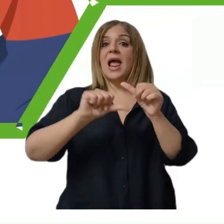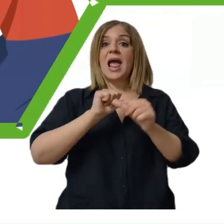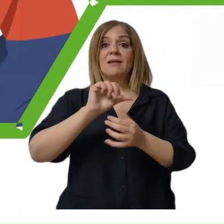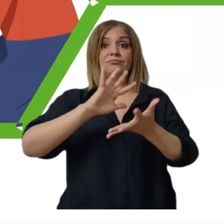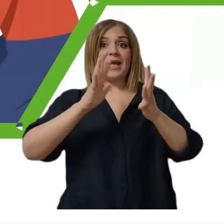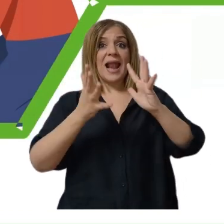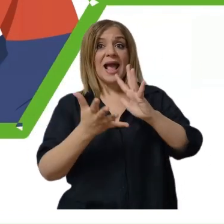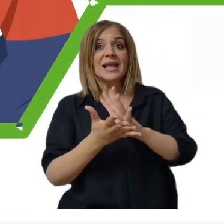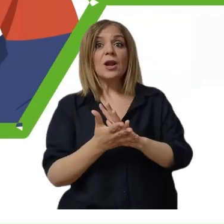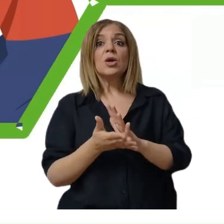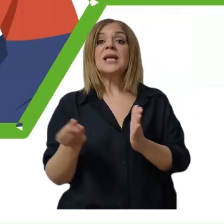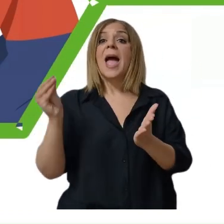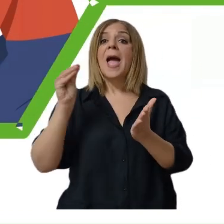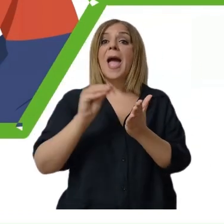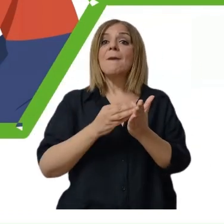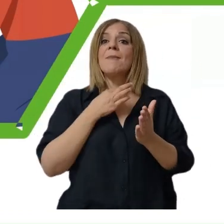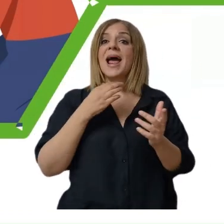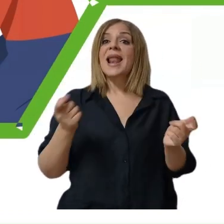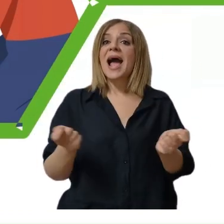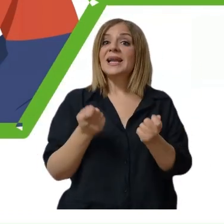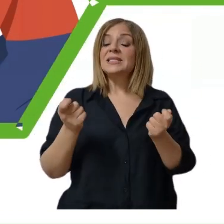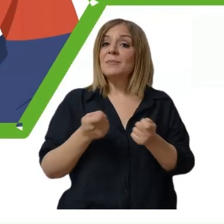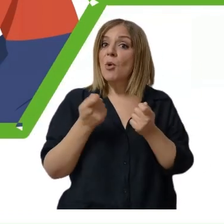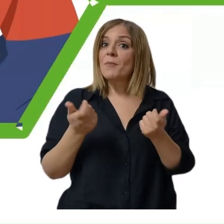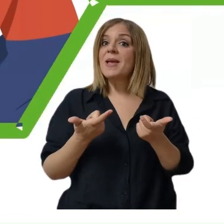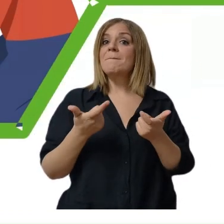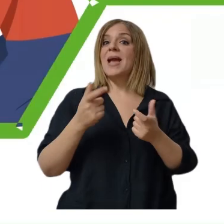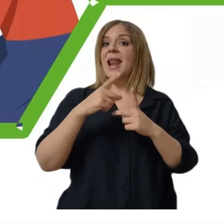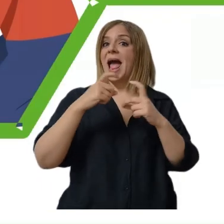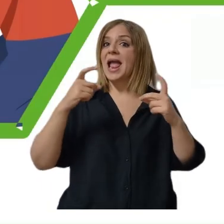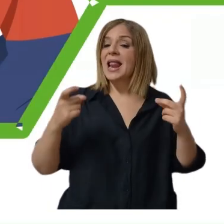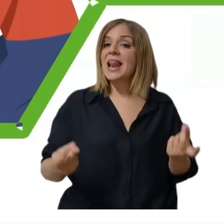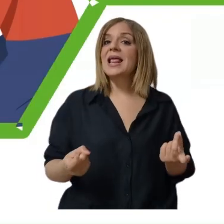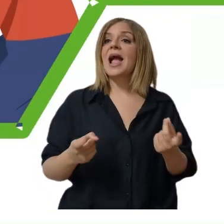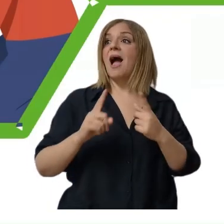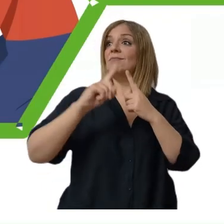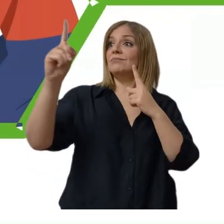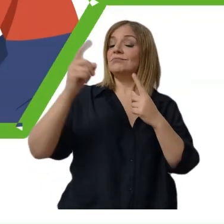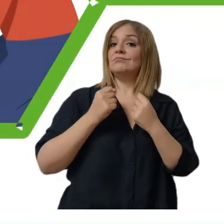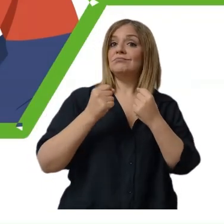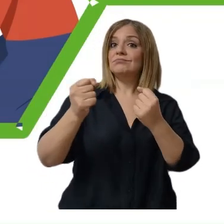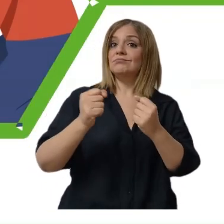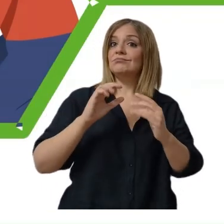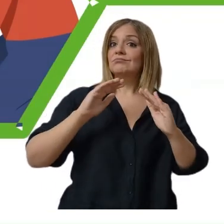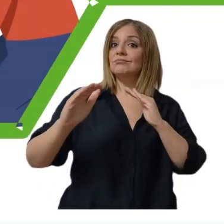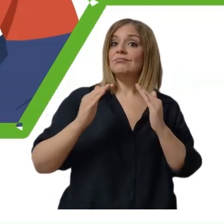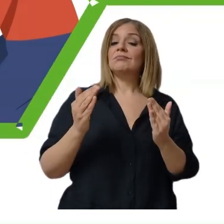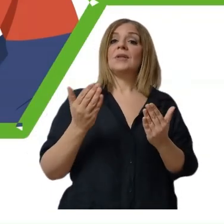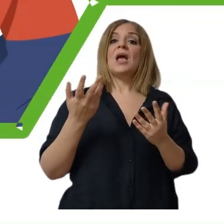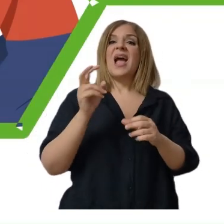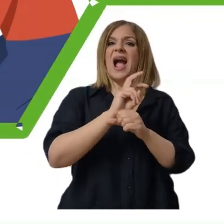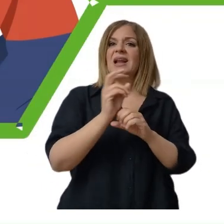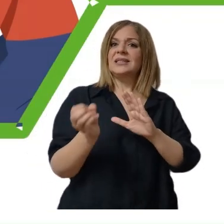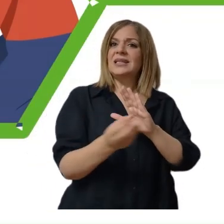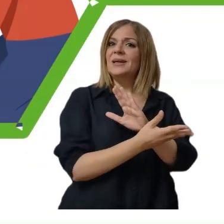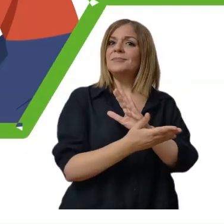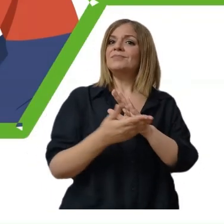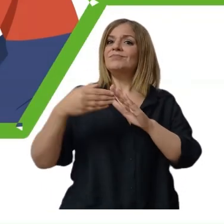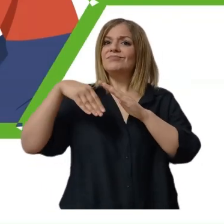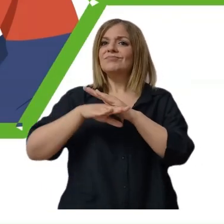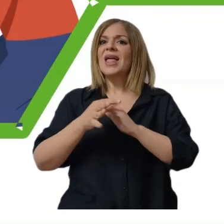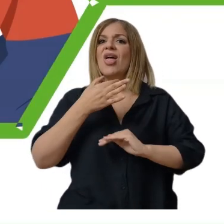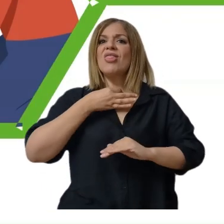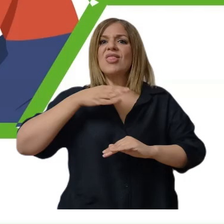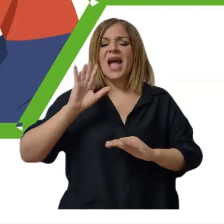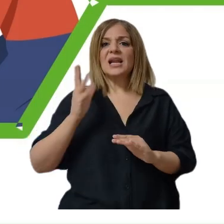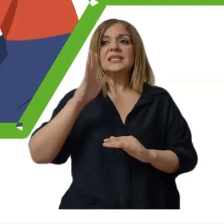recycling materials, choosing sustainable transport, using digital tools instead of paper, and reducing waste